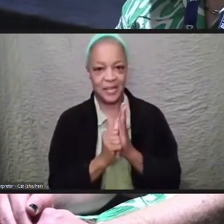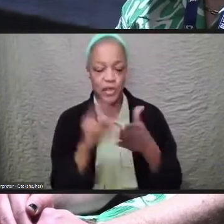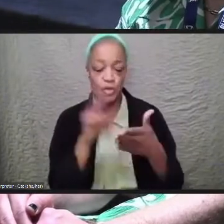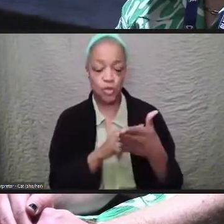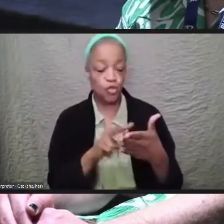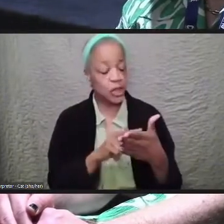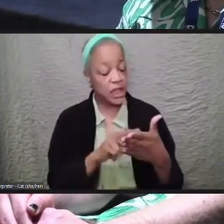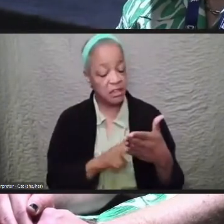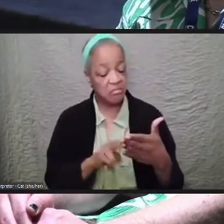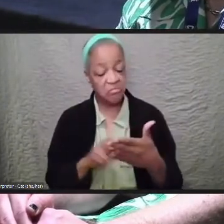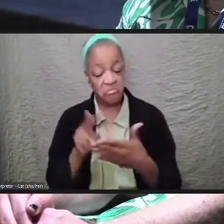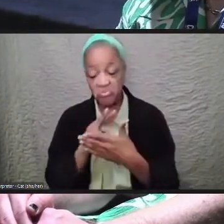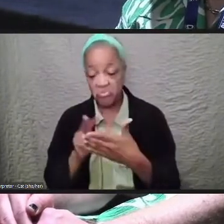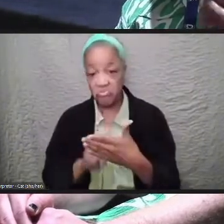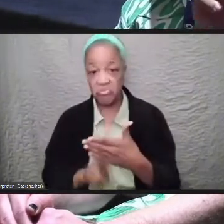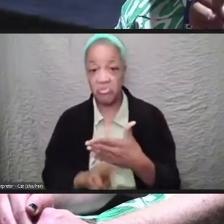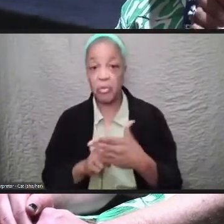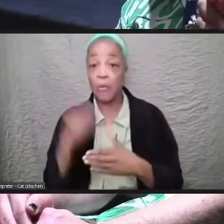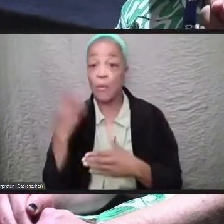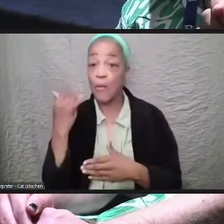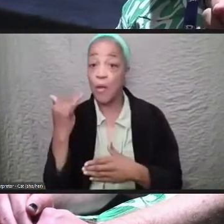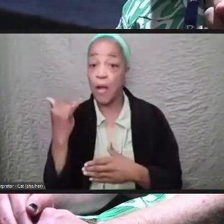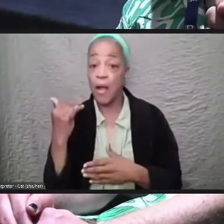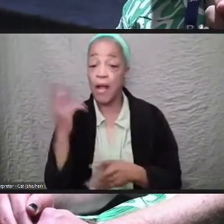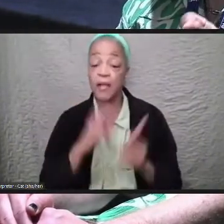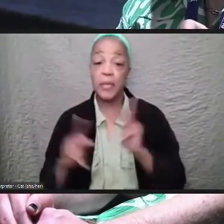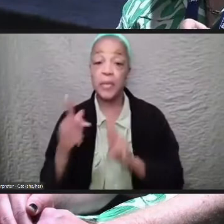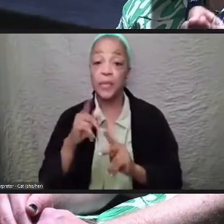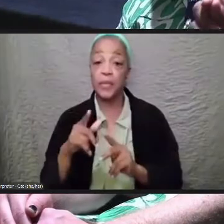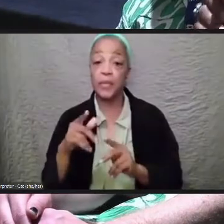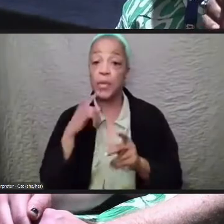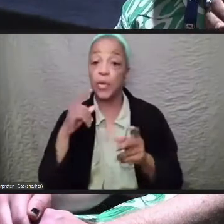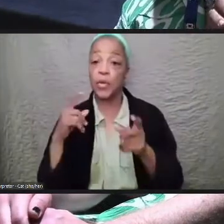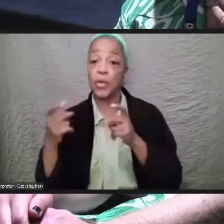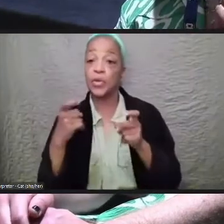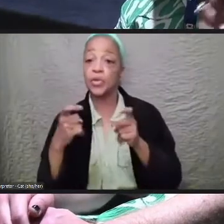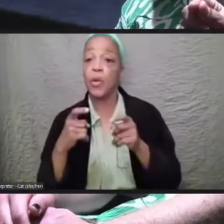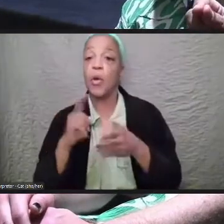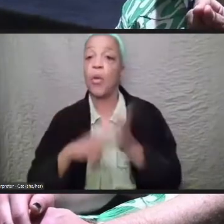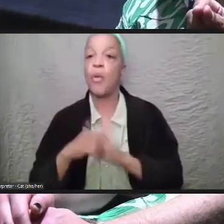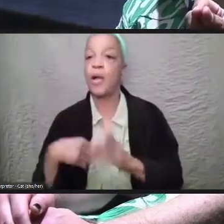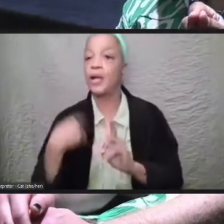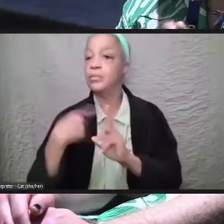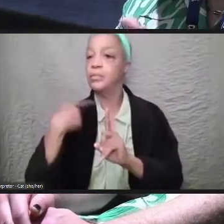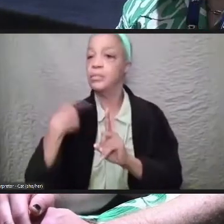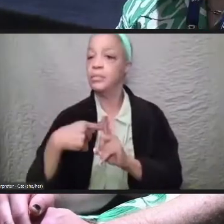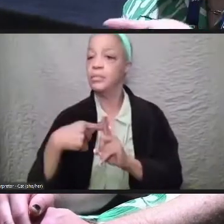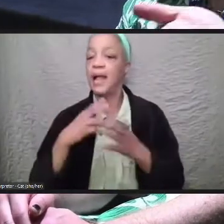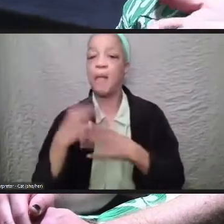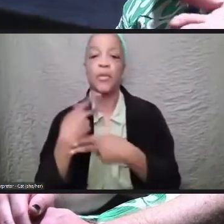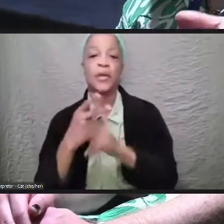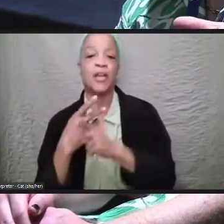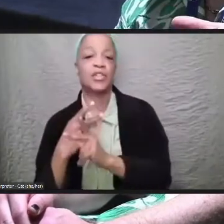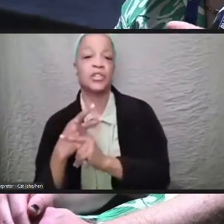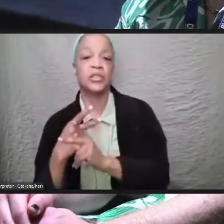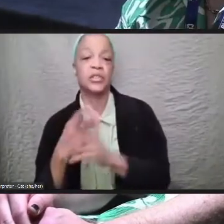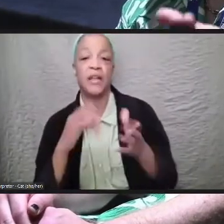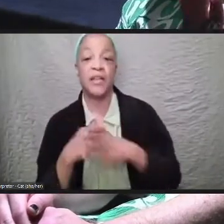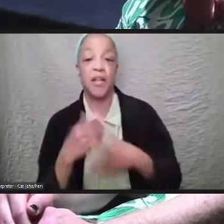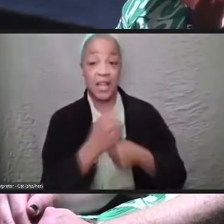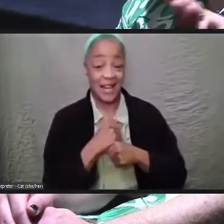And the reason for that is because the arbiters of merit and of production are receiving the